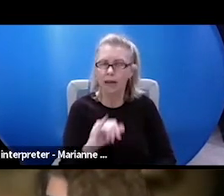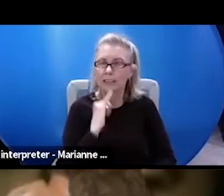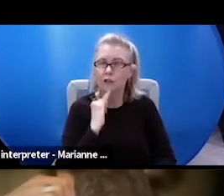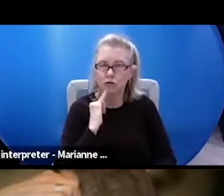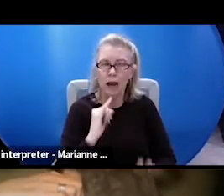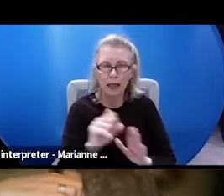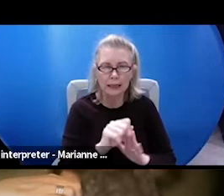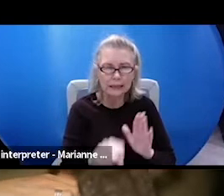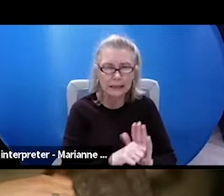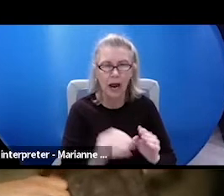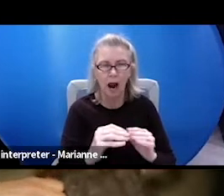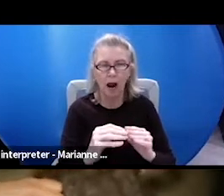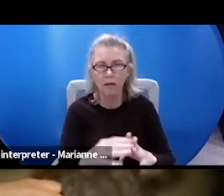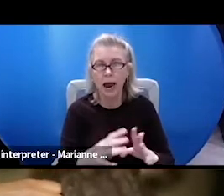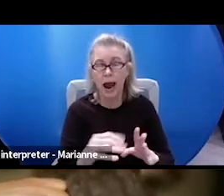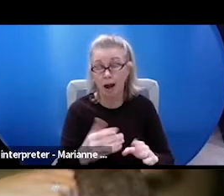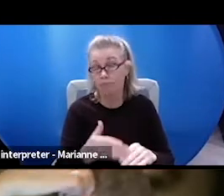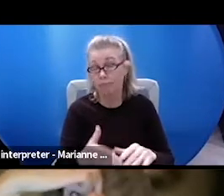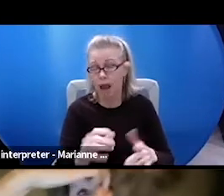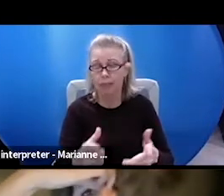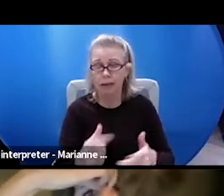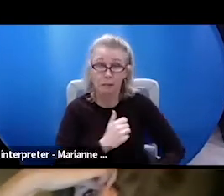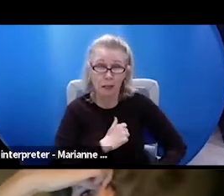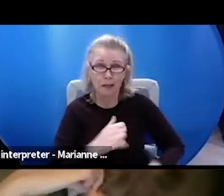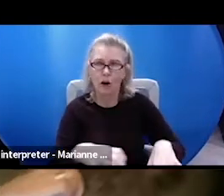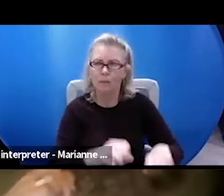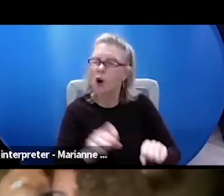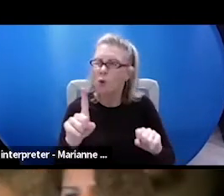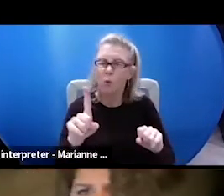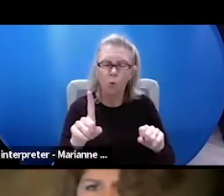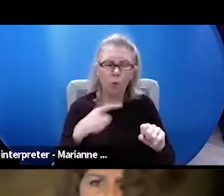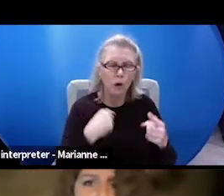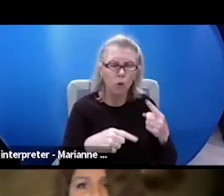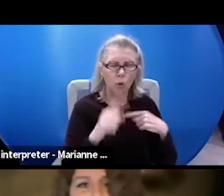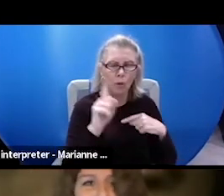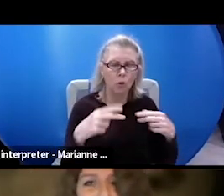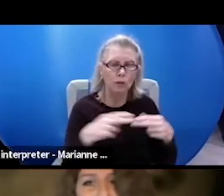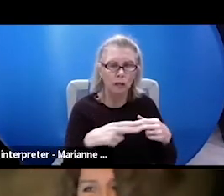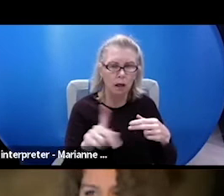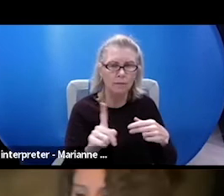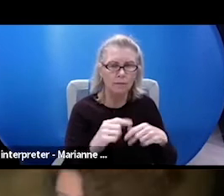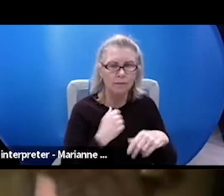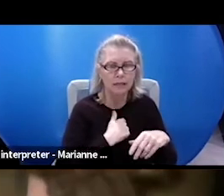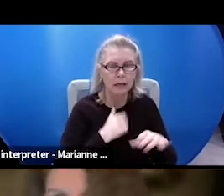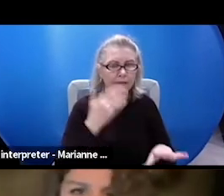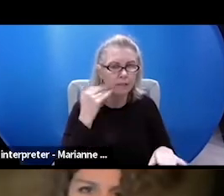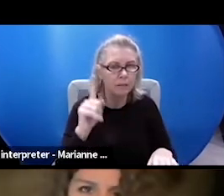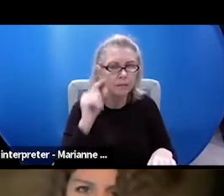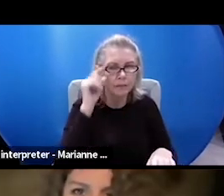and its subsequent military occupation. Actually, can we go back a slide, please? Sorry,